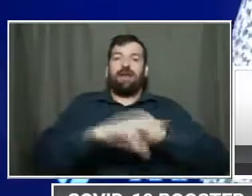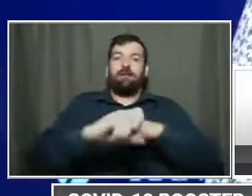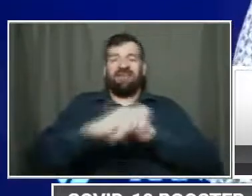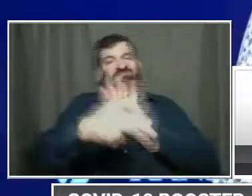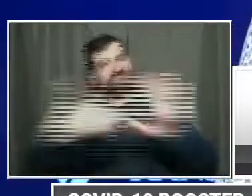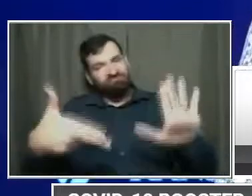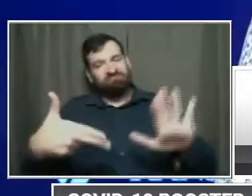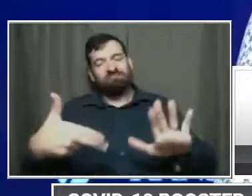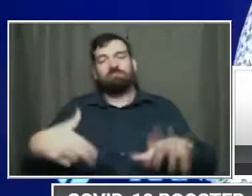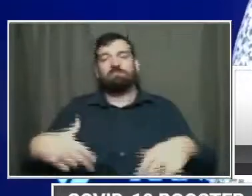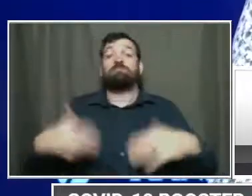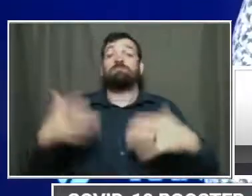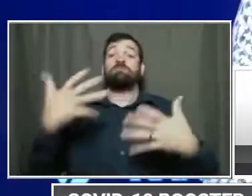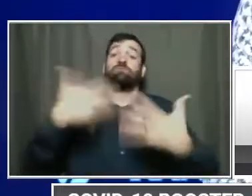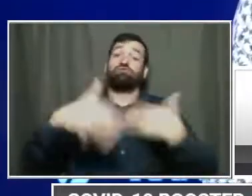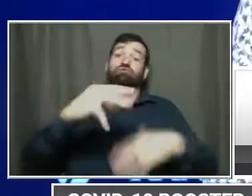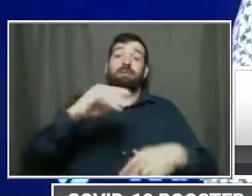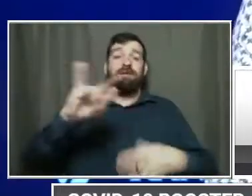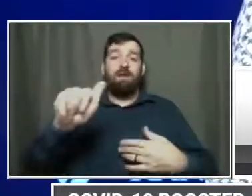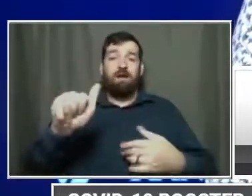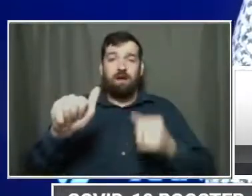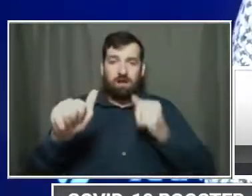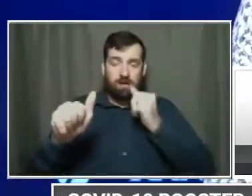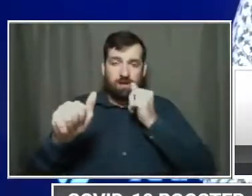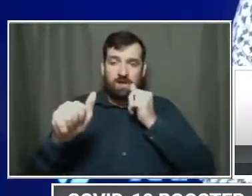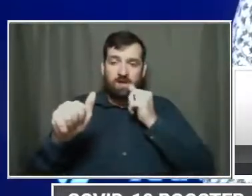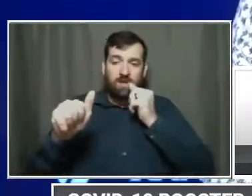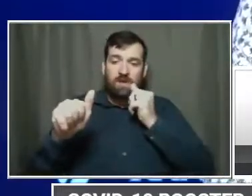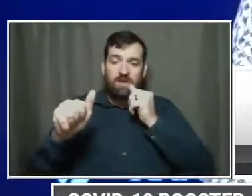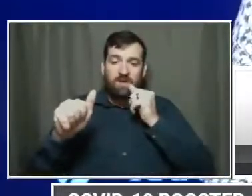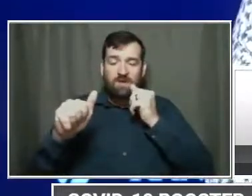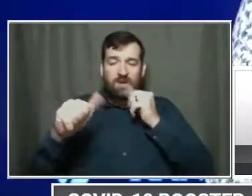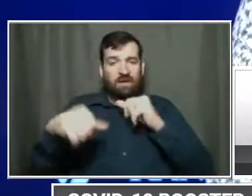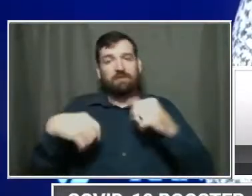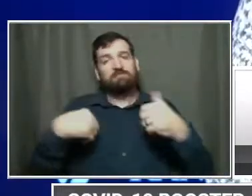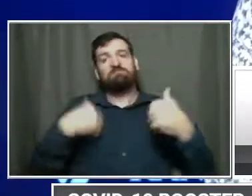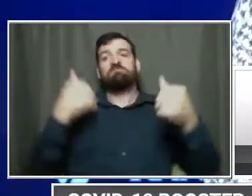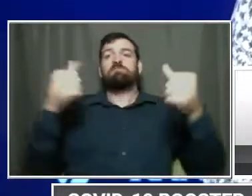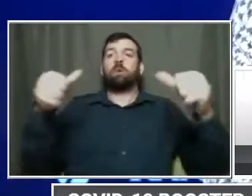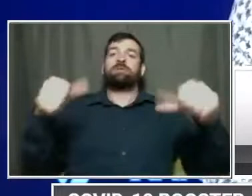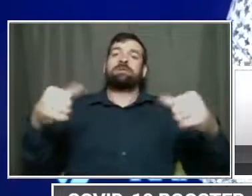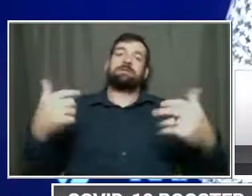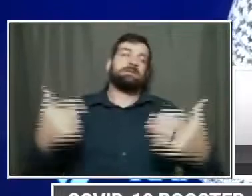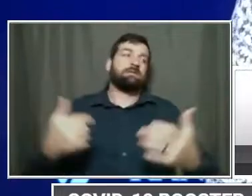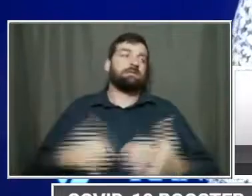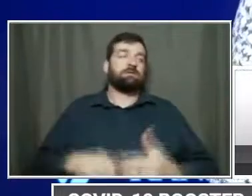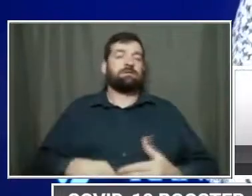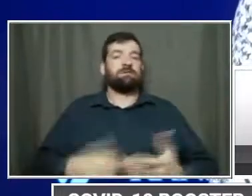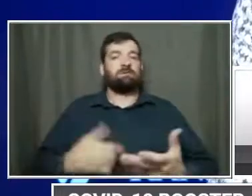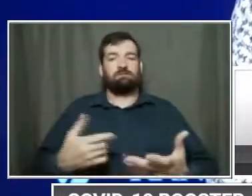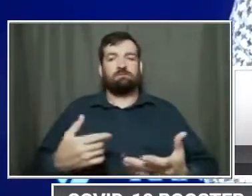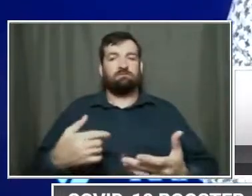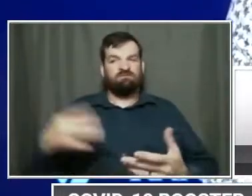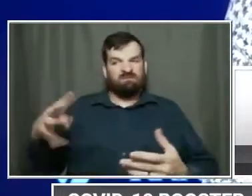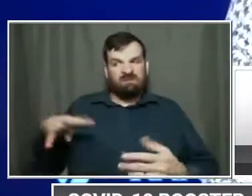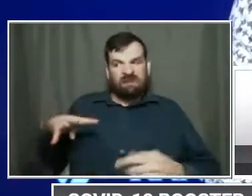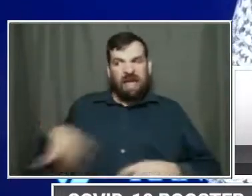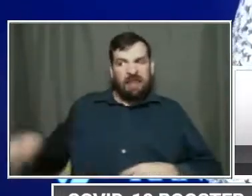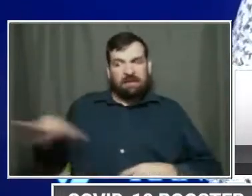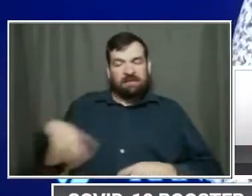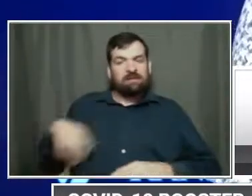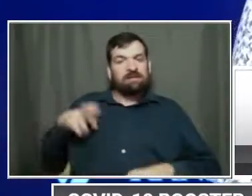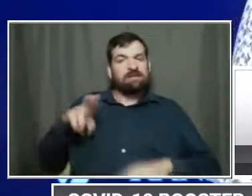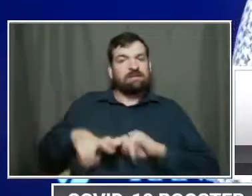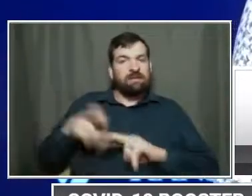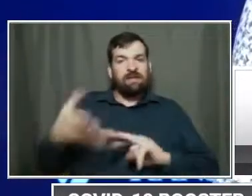went to social media pretty hard. I was posting in dialysis. I would sit there and I would make little flyers